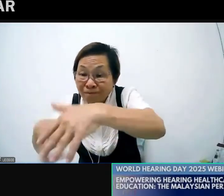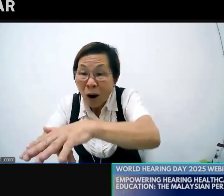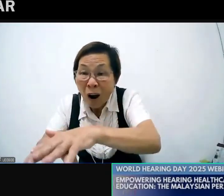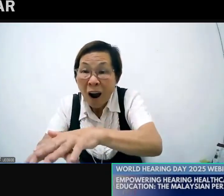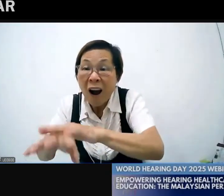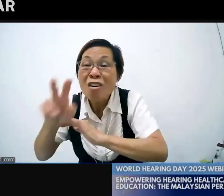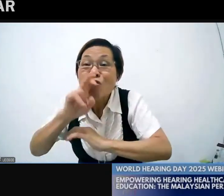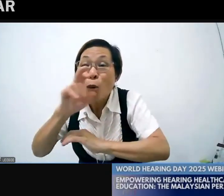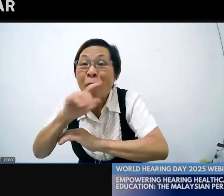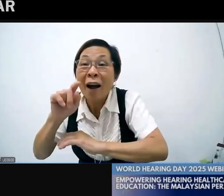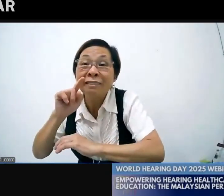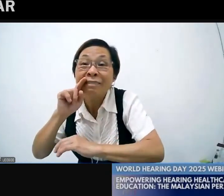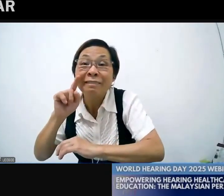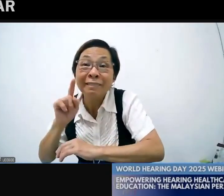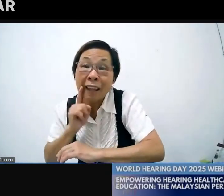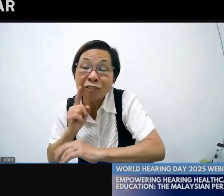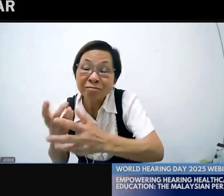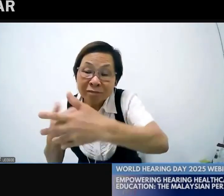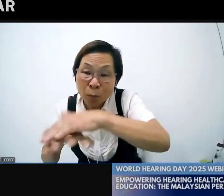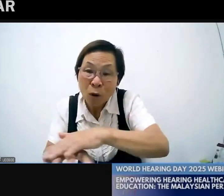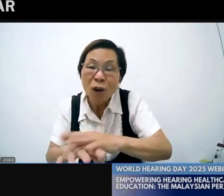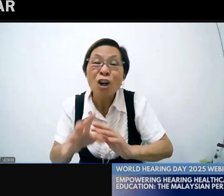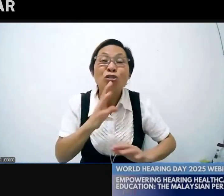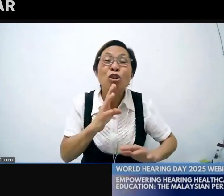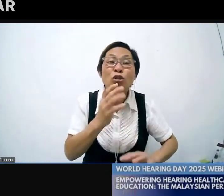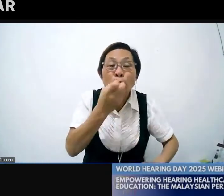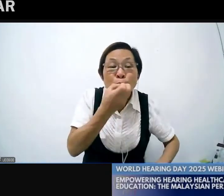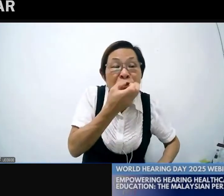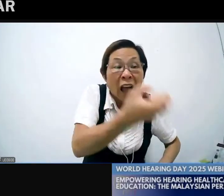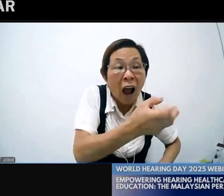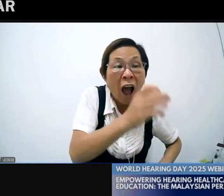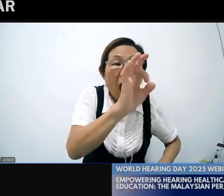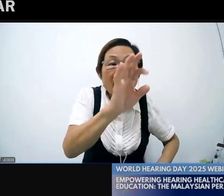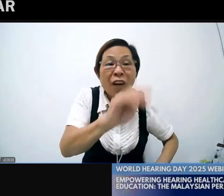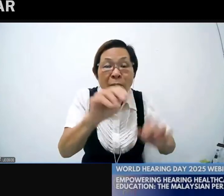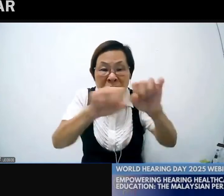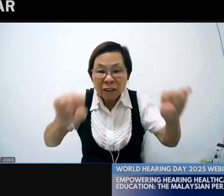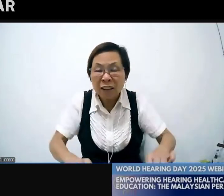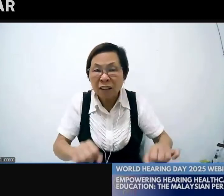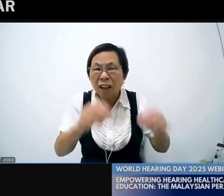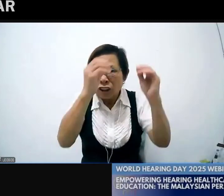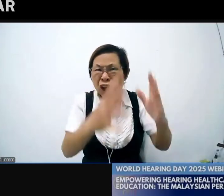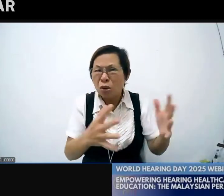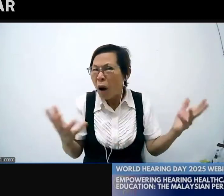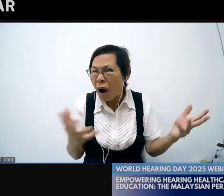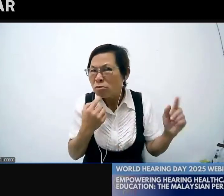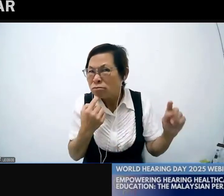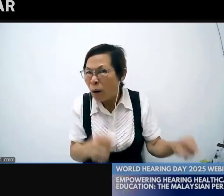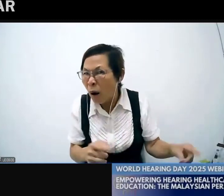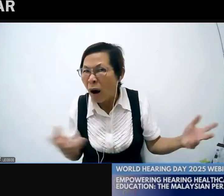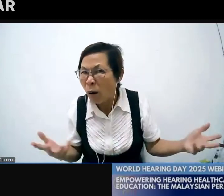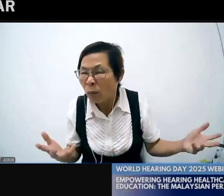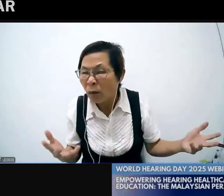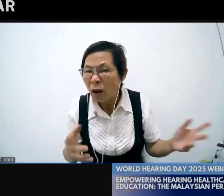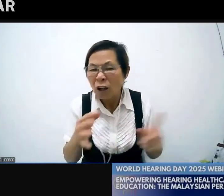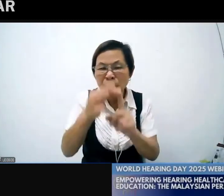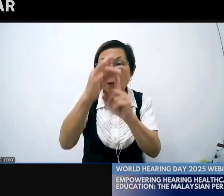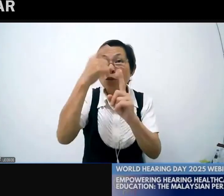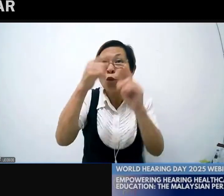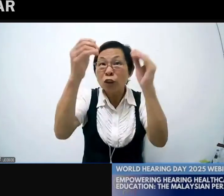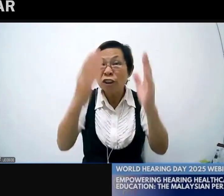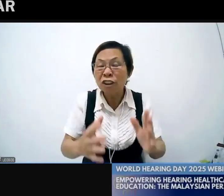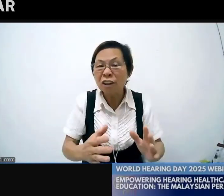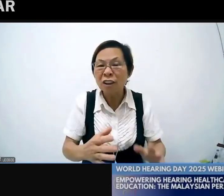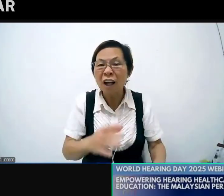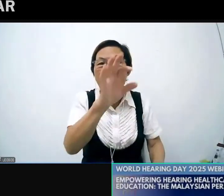When you mentioned about the FM system to the teachers, how was their response? I mean, especially for the teachers.